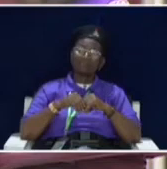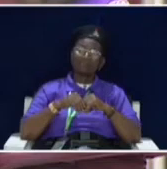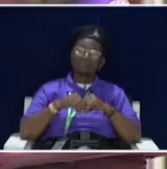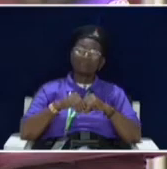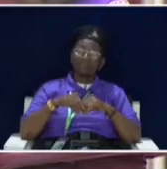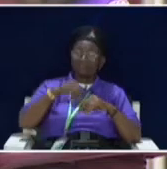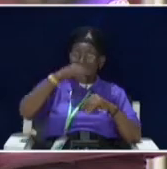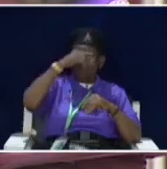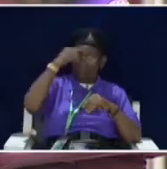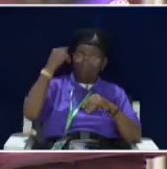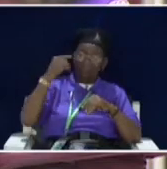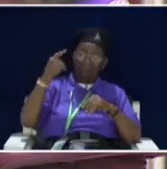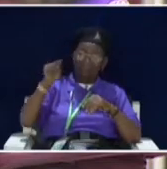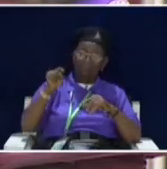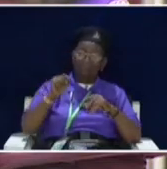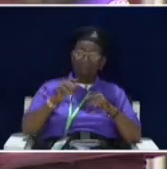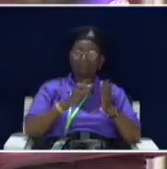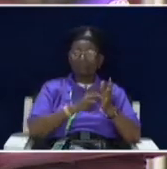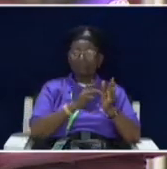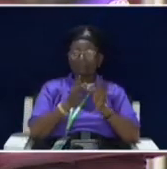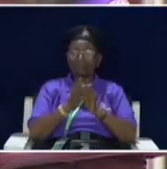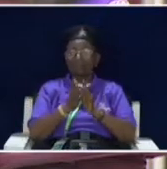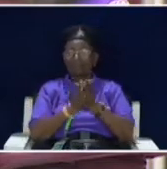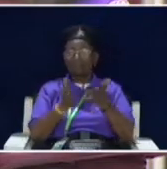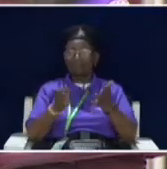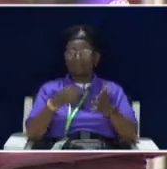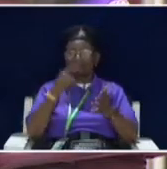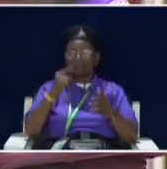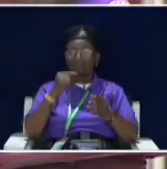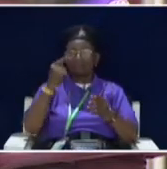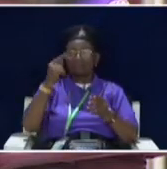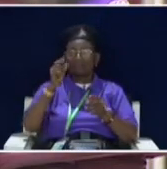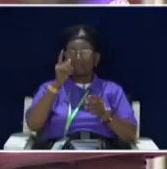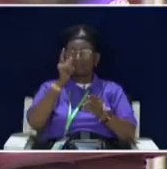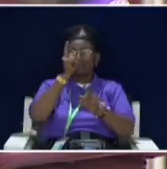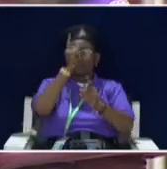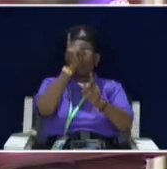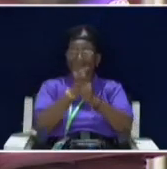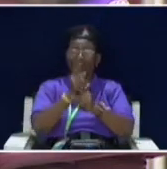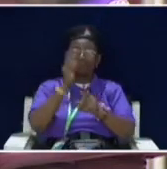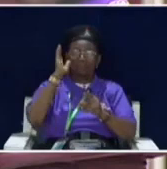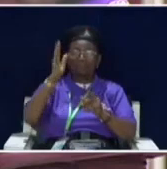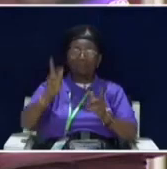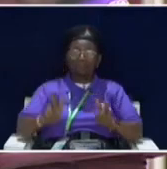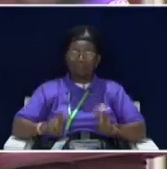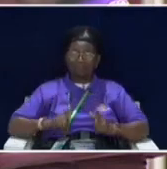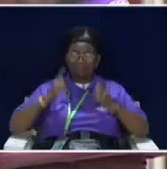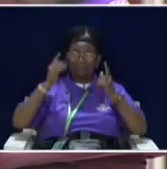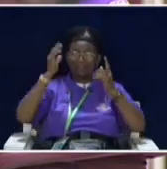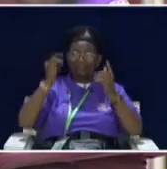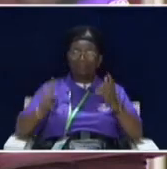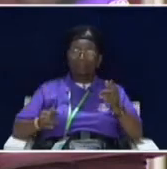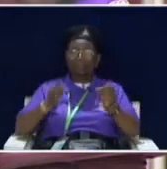the Bible says the just shall live by faith. Tori Bibeli so wipe olododo yo ye nipa igbagbo.